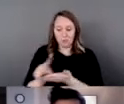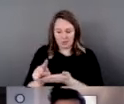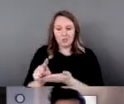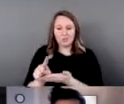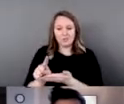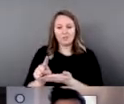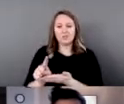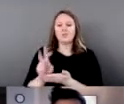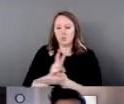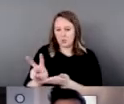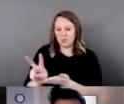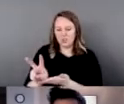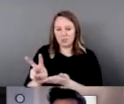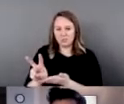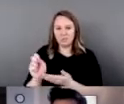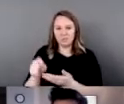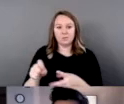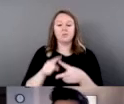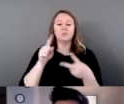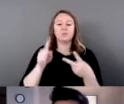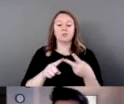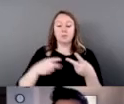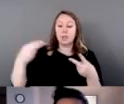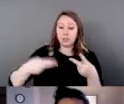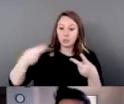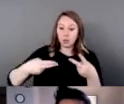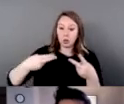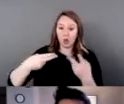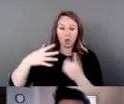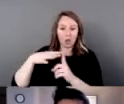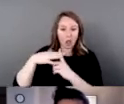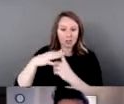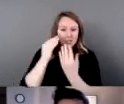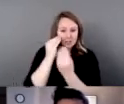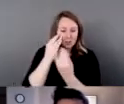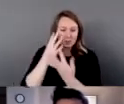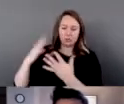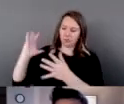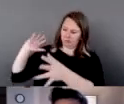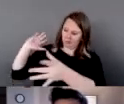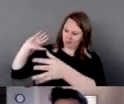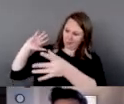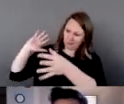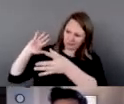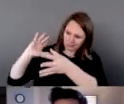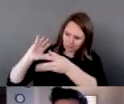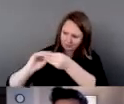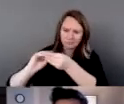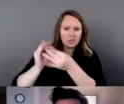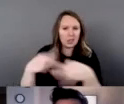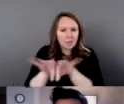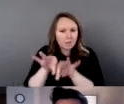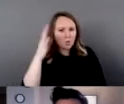last week. Then we're going to talk about historical context, why it's important, why something that has